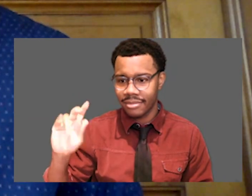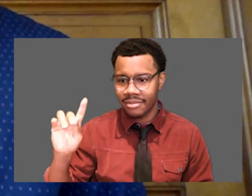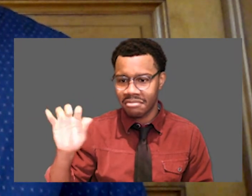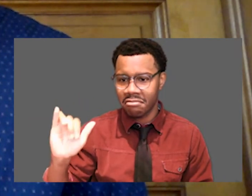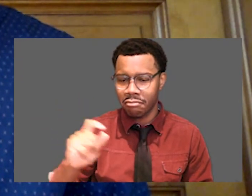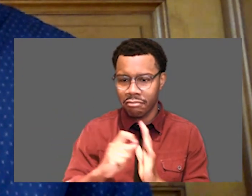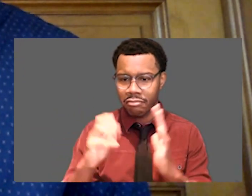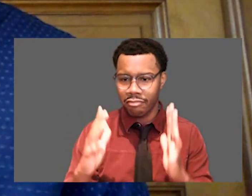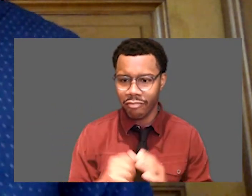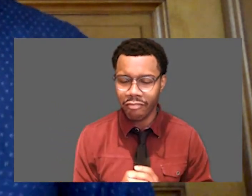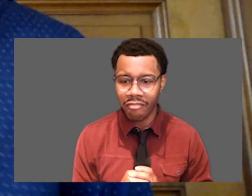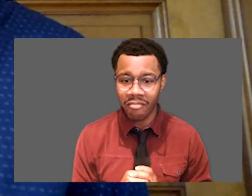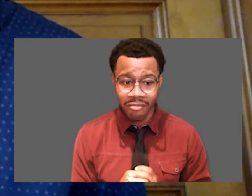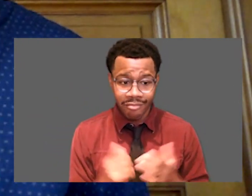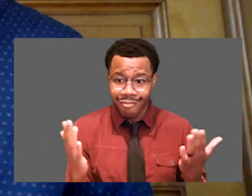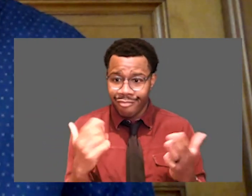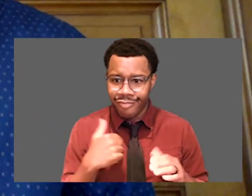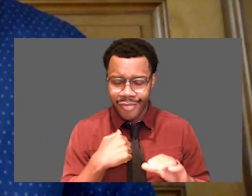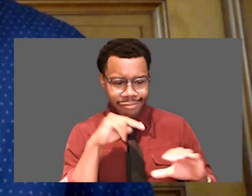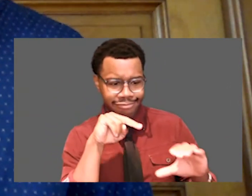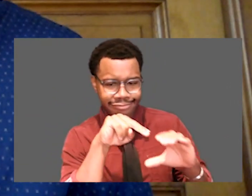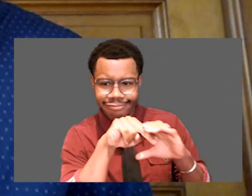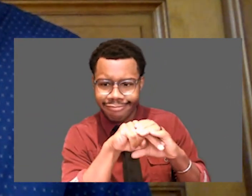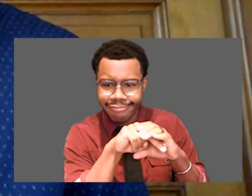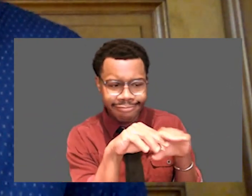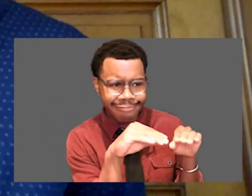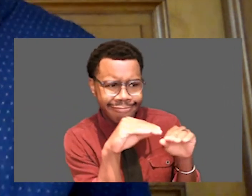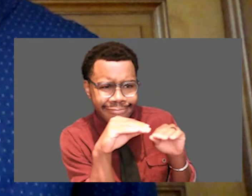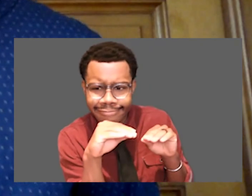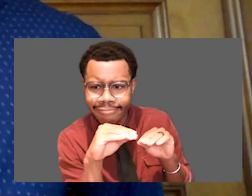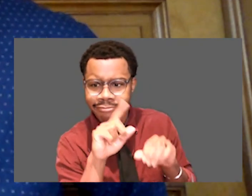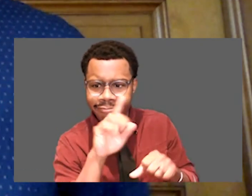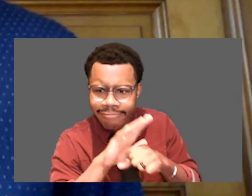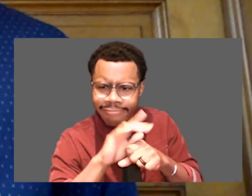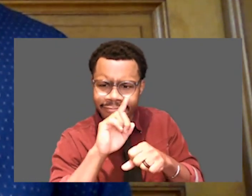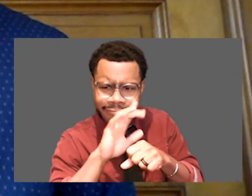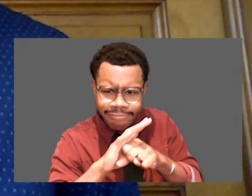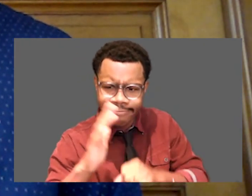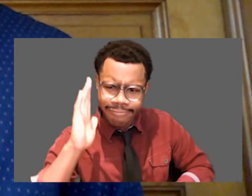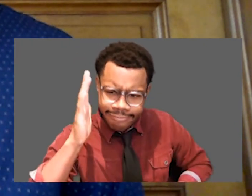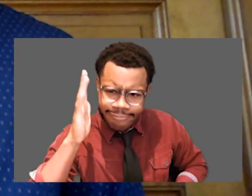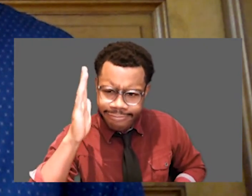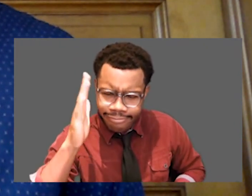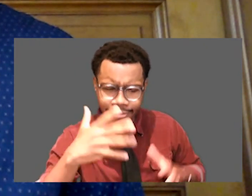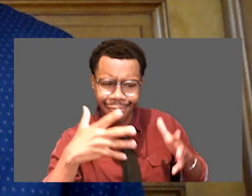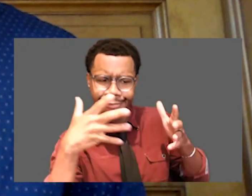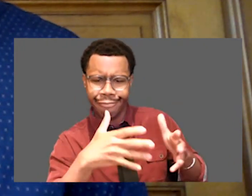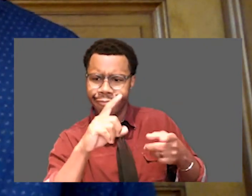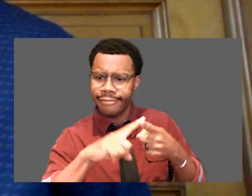Here is where I lie in solemn swears wrapped in wool blankets, always being put away for